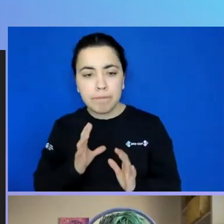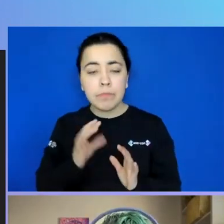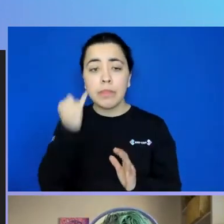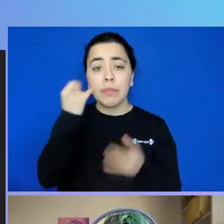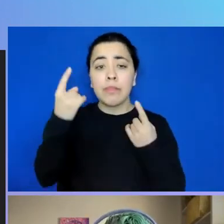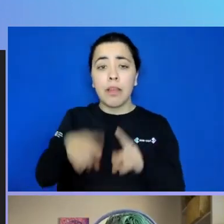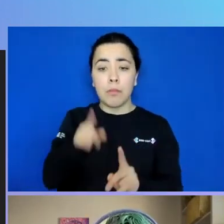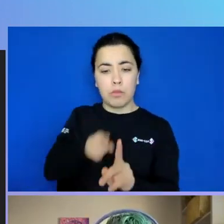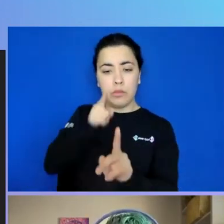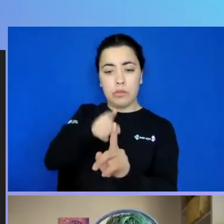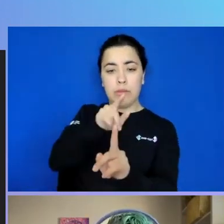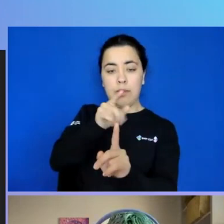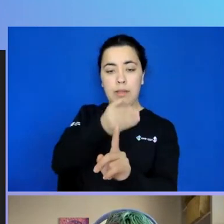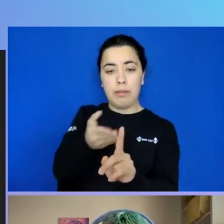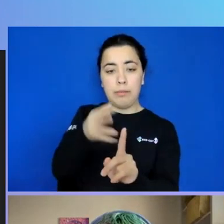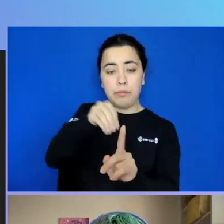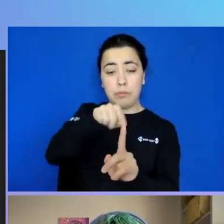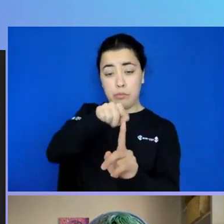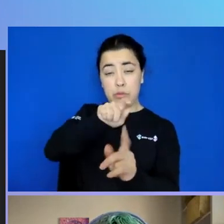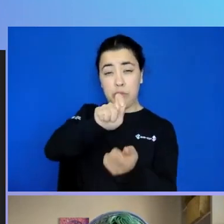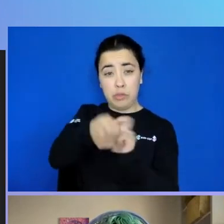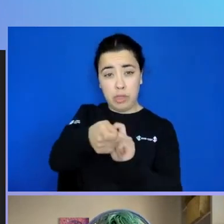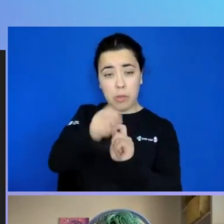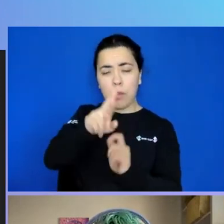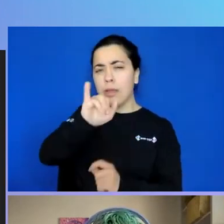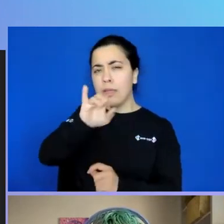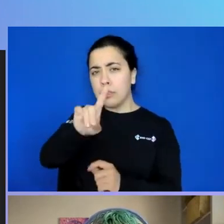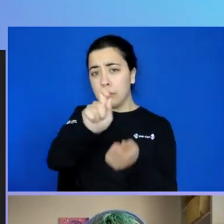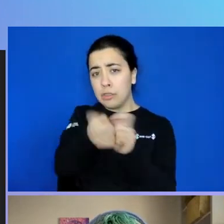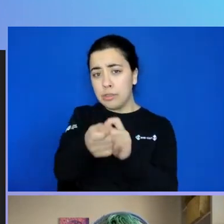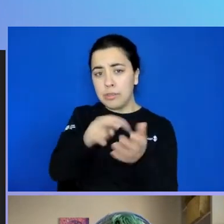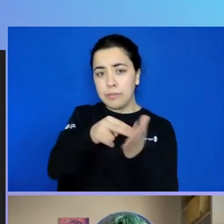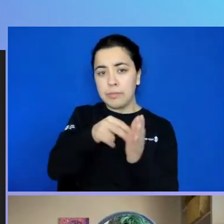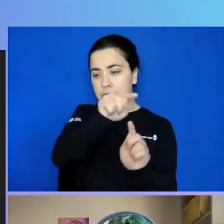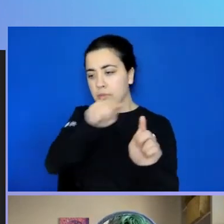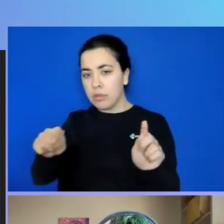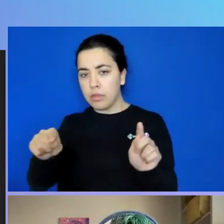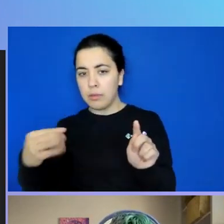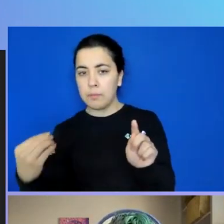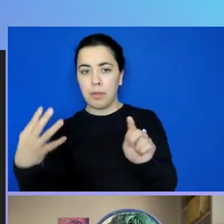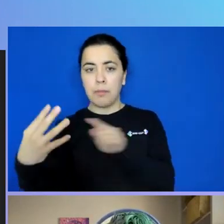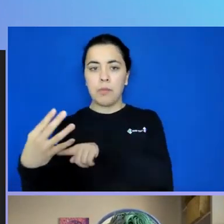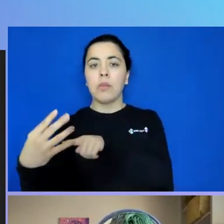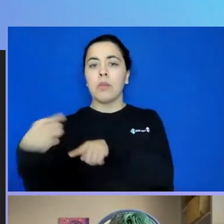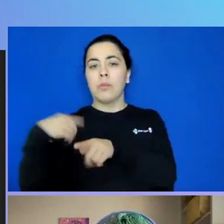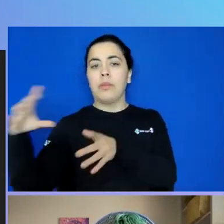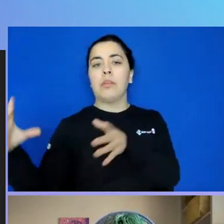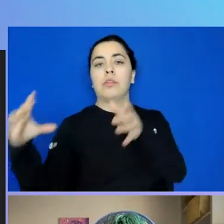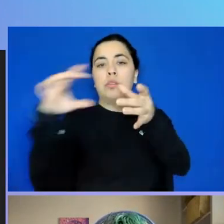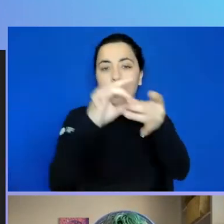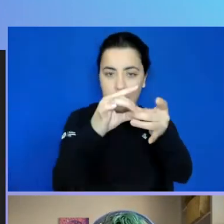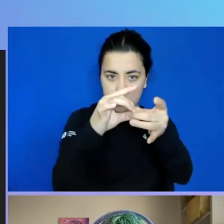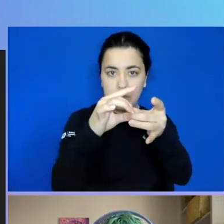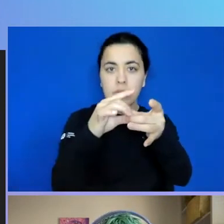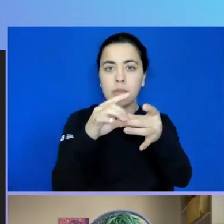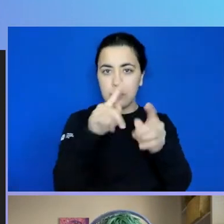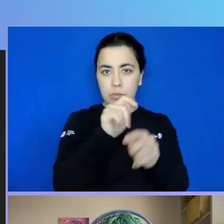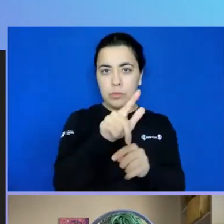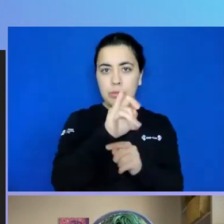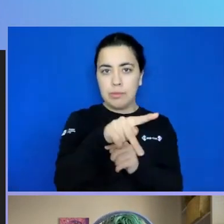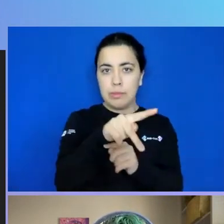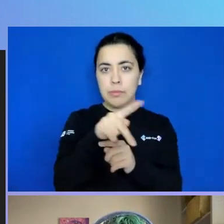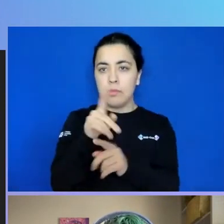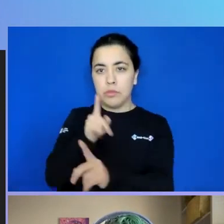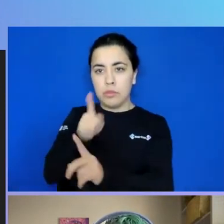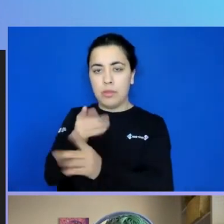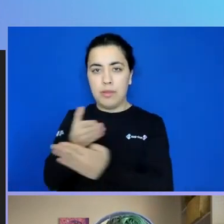target element changes or our ID changes, this hook will be called and will properly associate the tooltip with the target